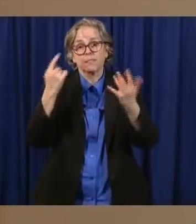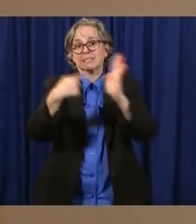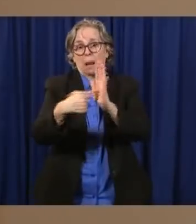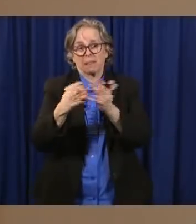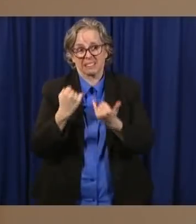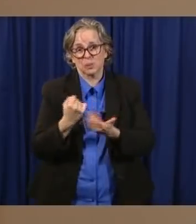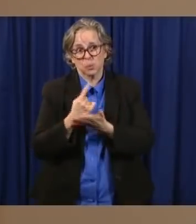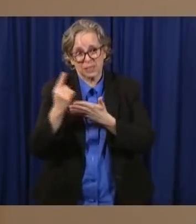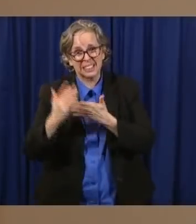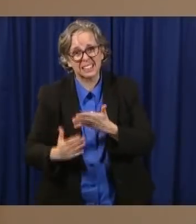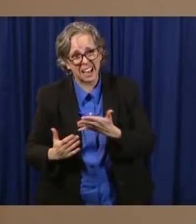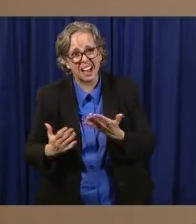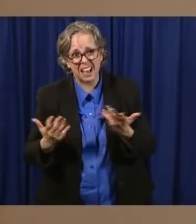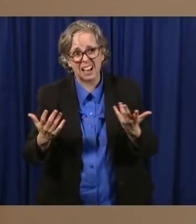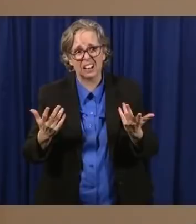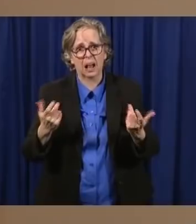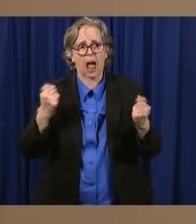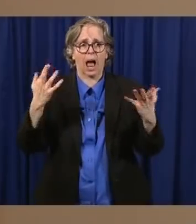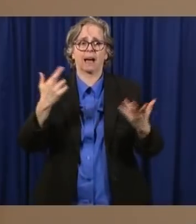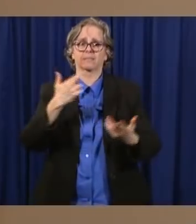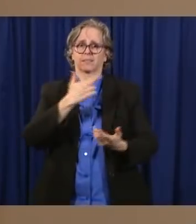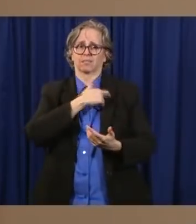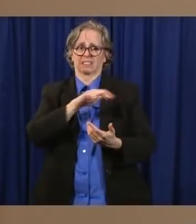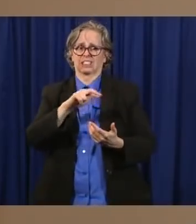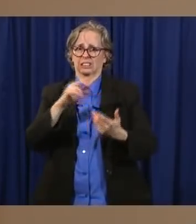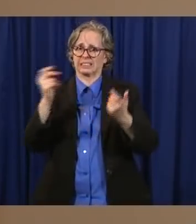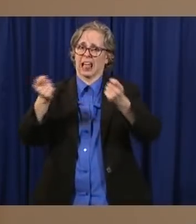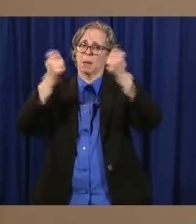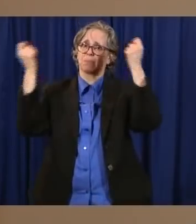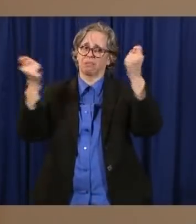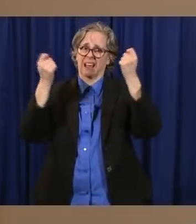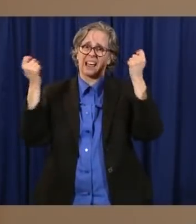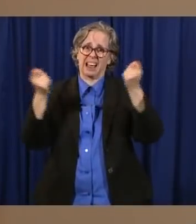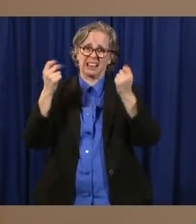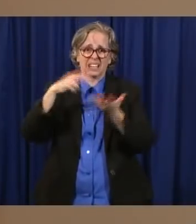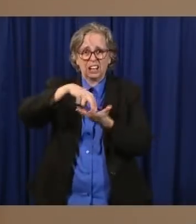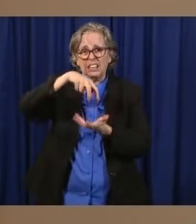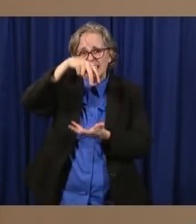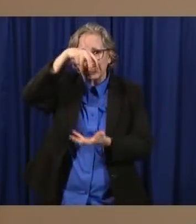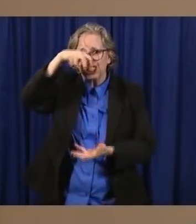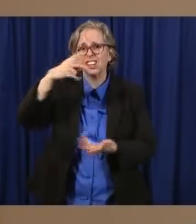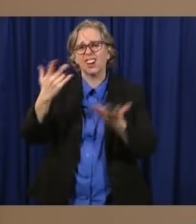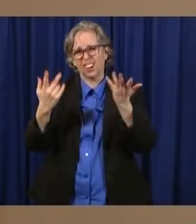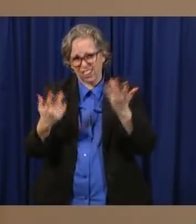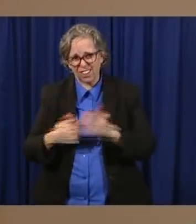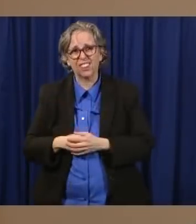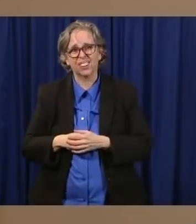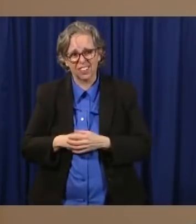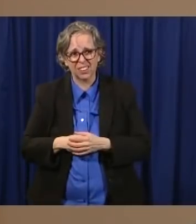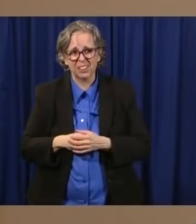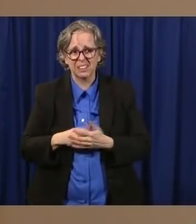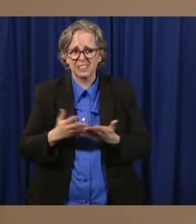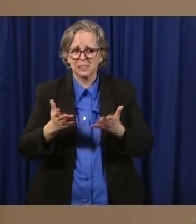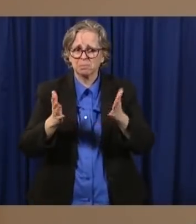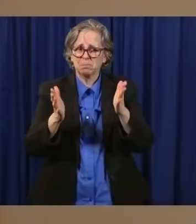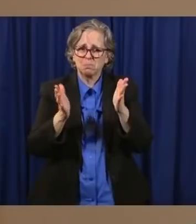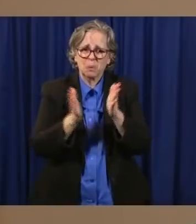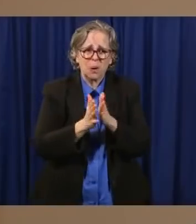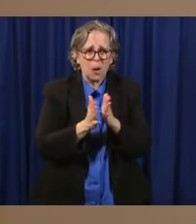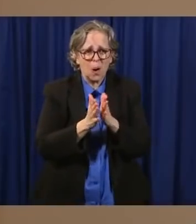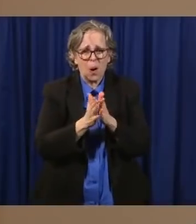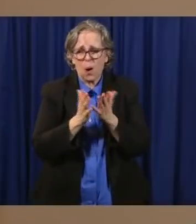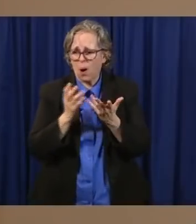lot of religious celebrations that are just going to be smaller celebrations at home. So